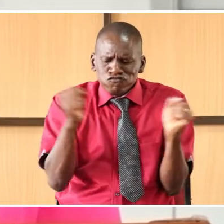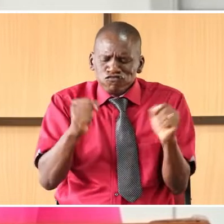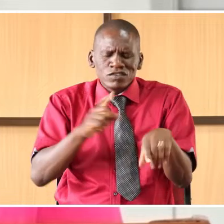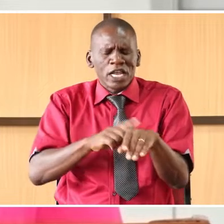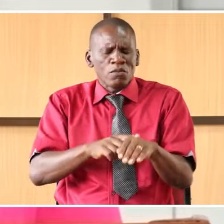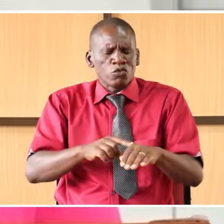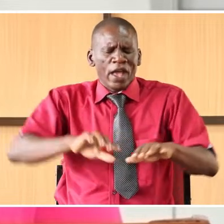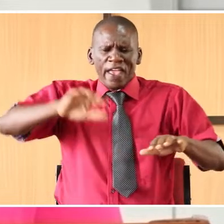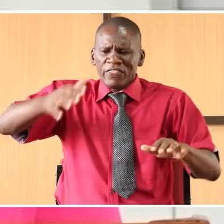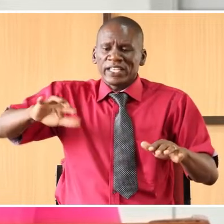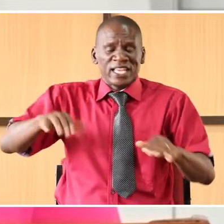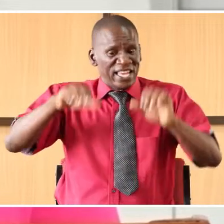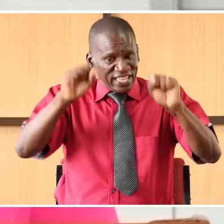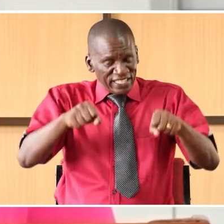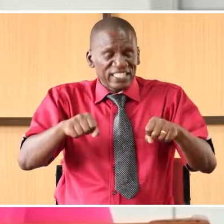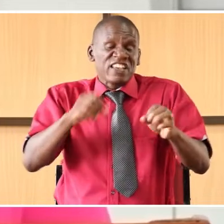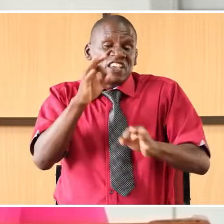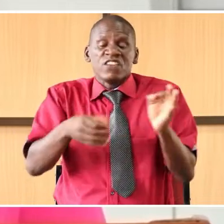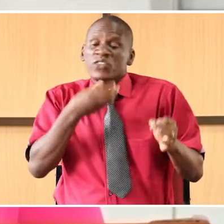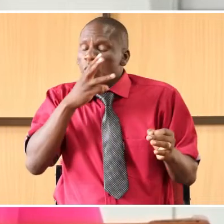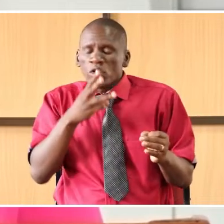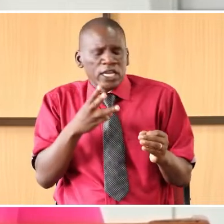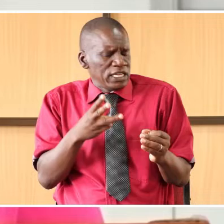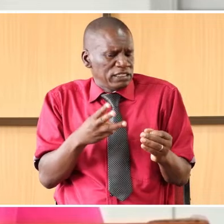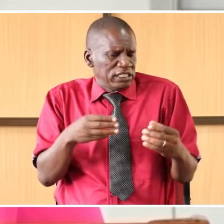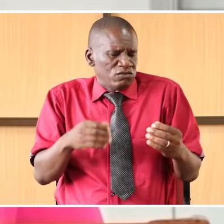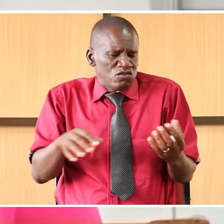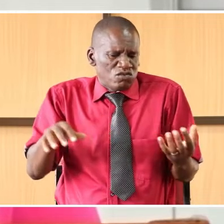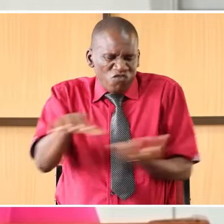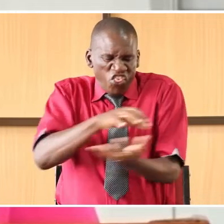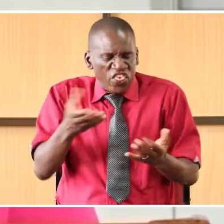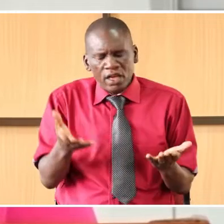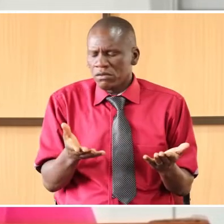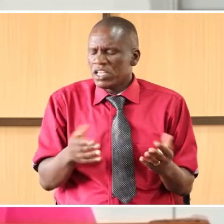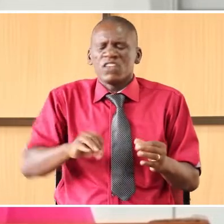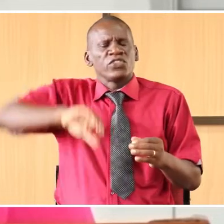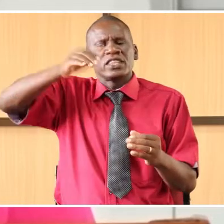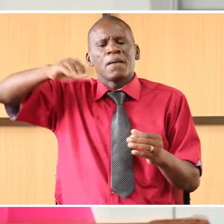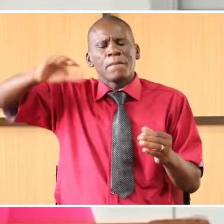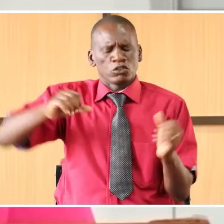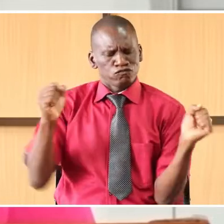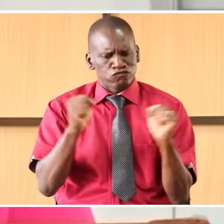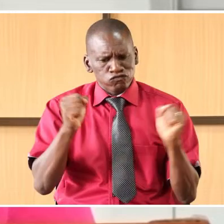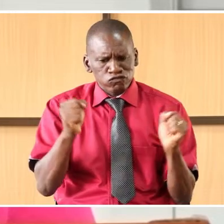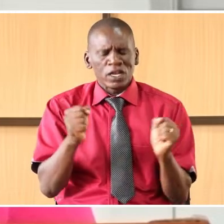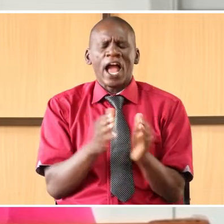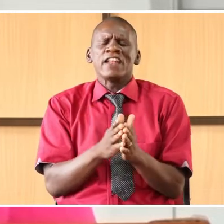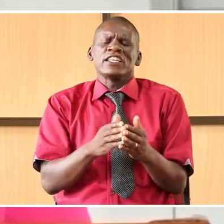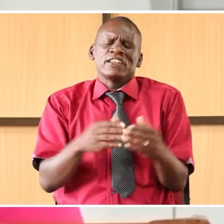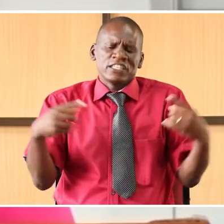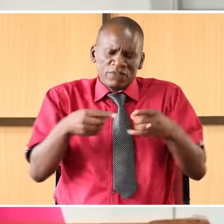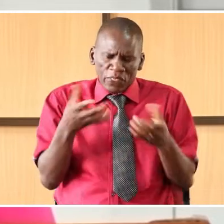seas, though its waters roar and foam, though the mountains tremble at its swelling and